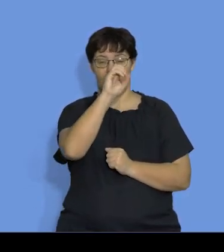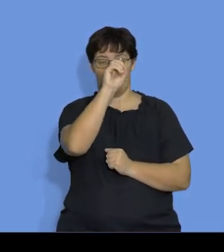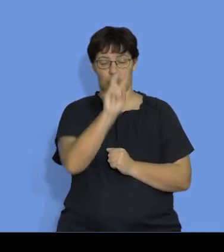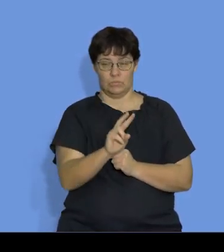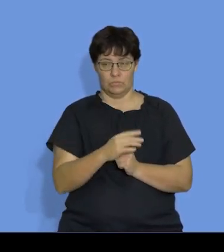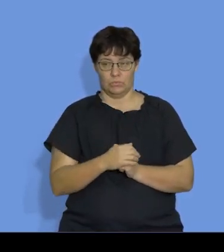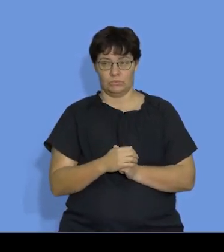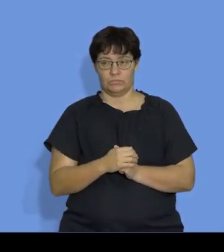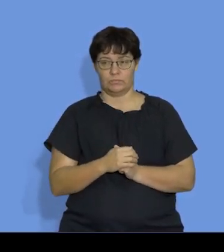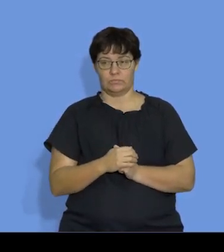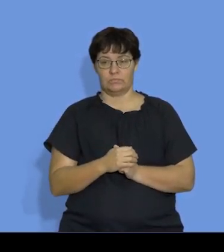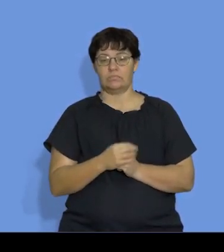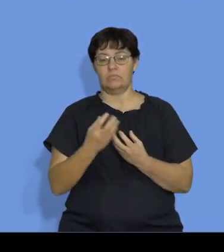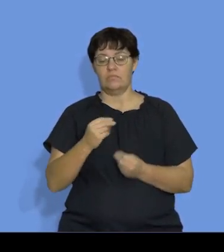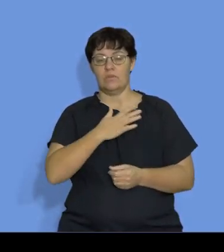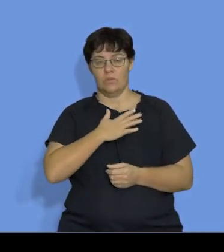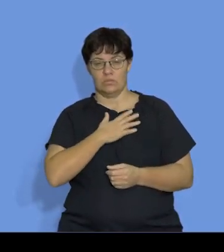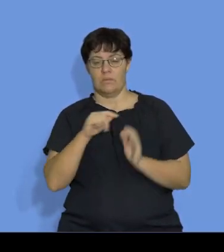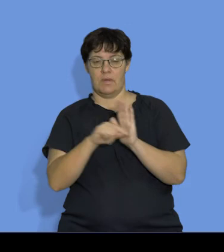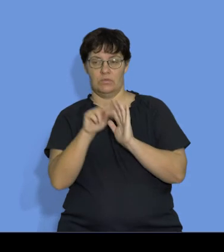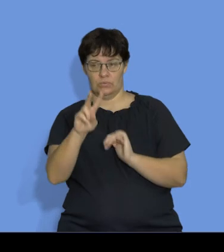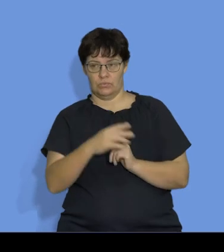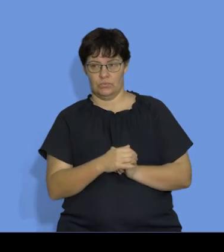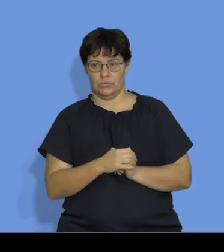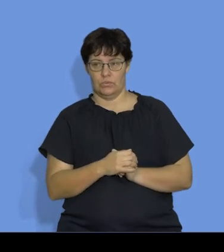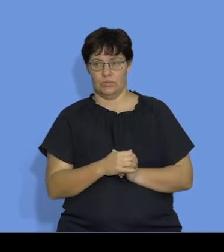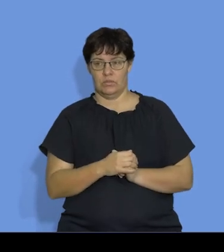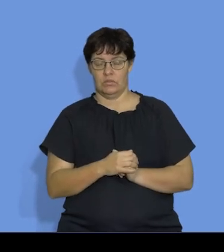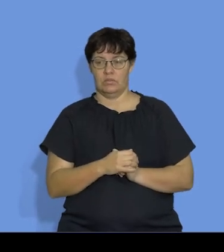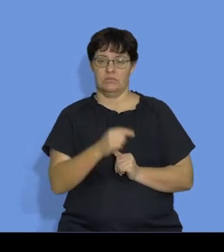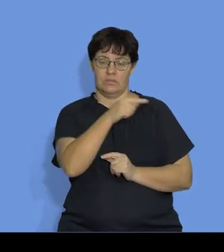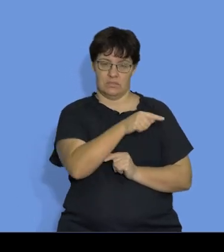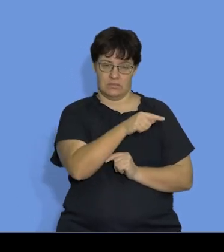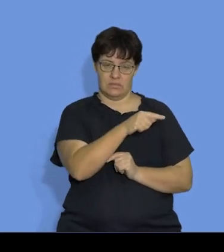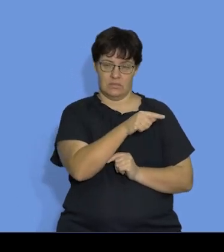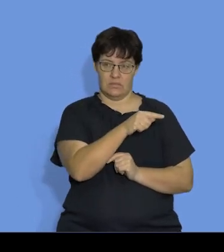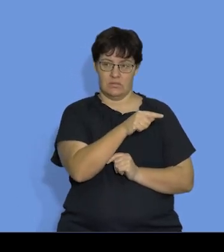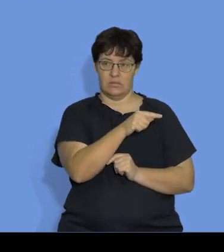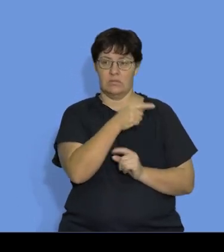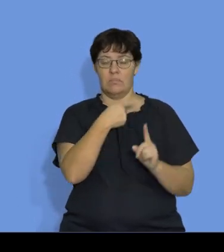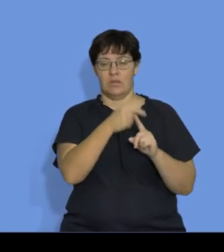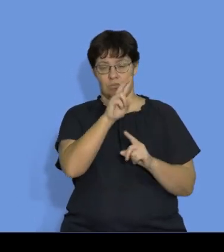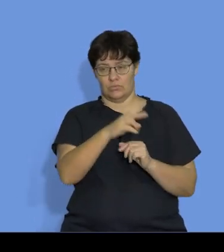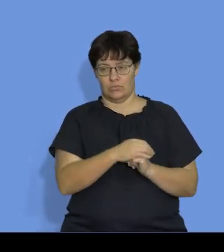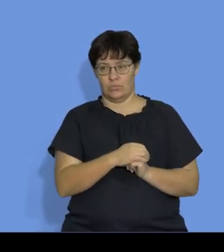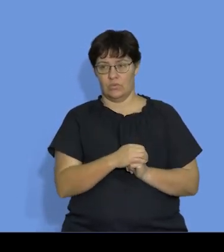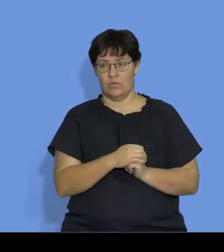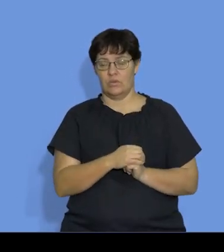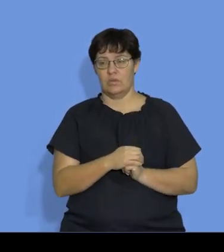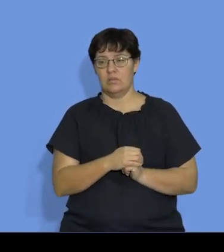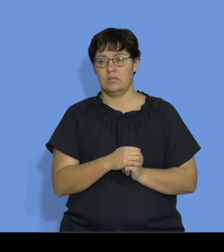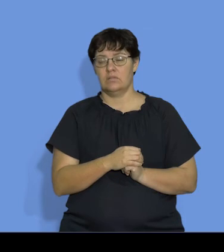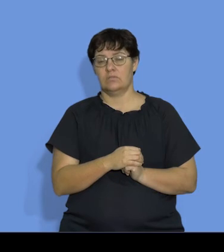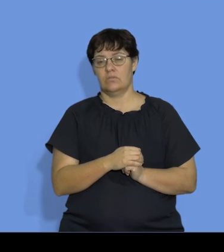dioxide, oxygen is minus 2, and then here, this one is plus 2, okay? So in this case, sulfur is plus